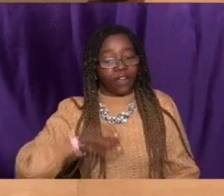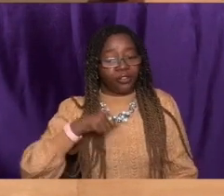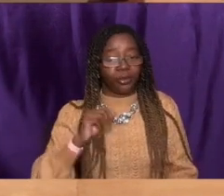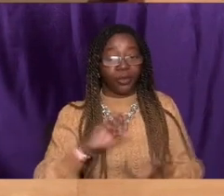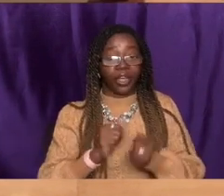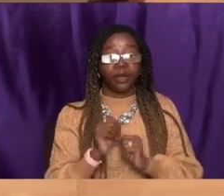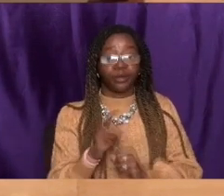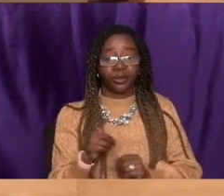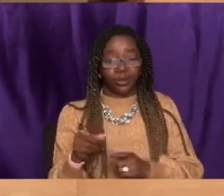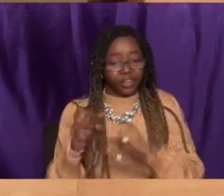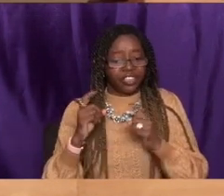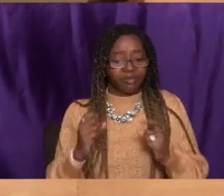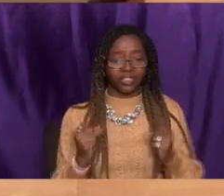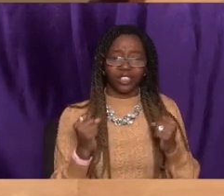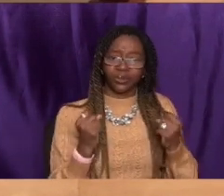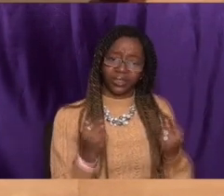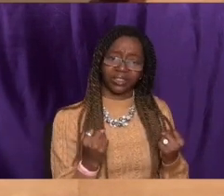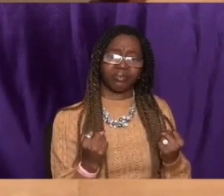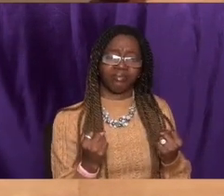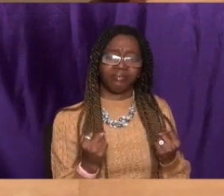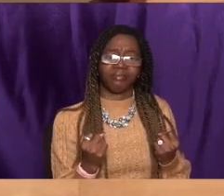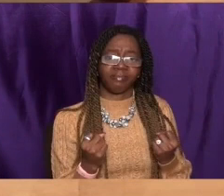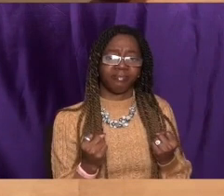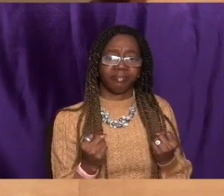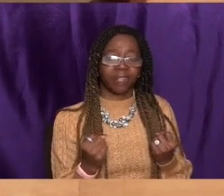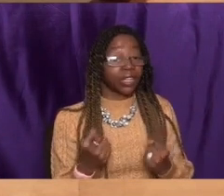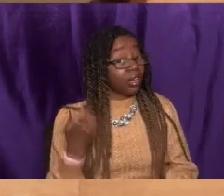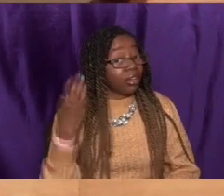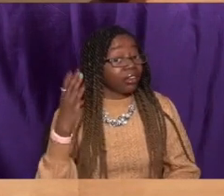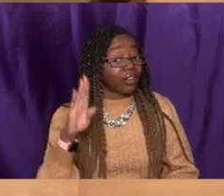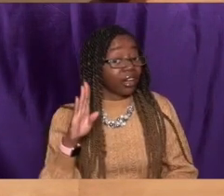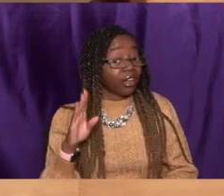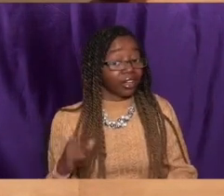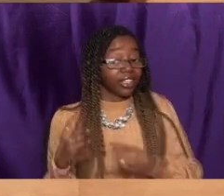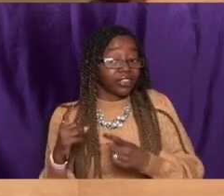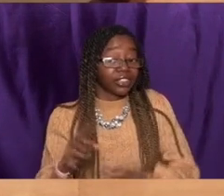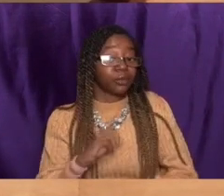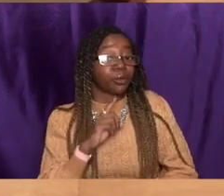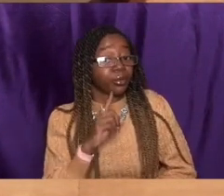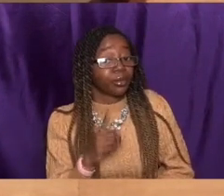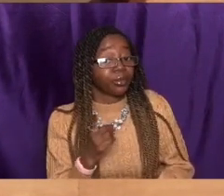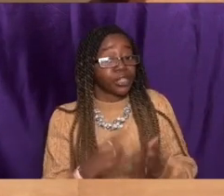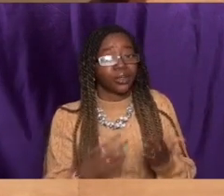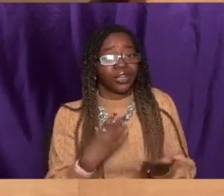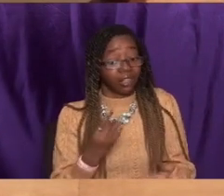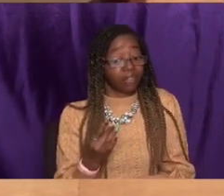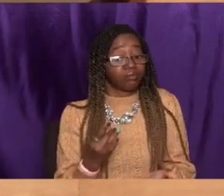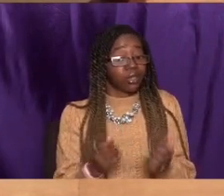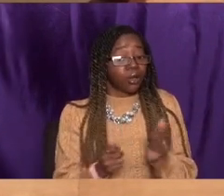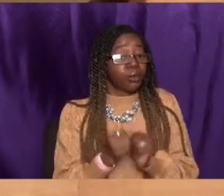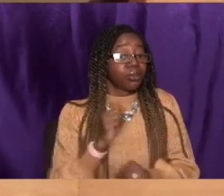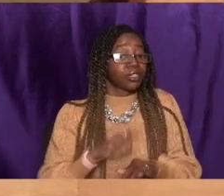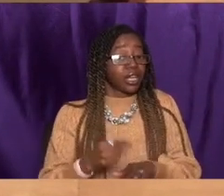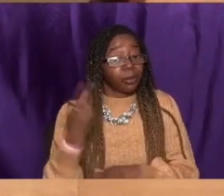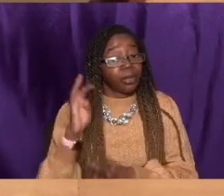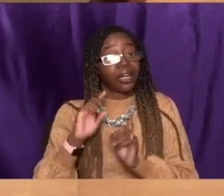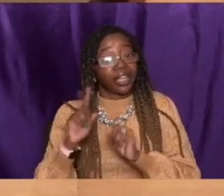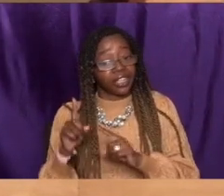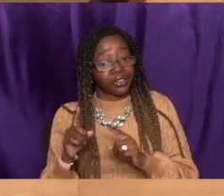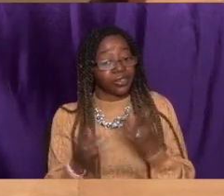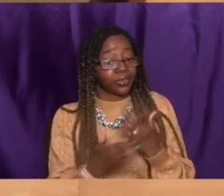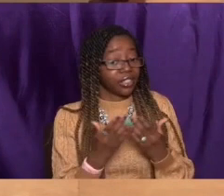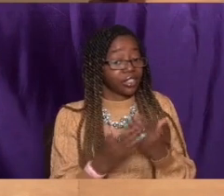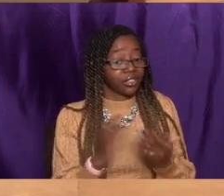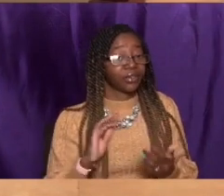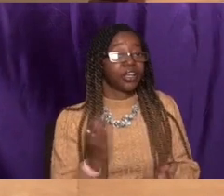are you going to give me the strength? And God gives him a real, that's what I like about God. Most times God's answer is simpler than our